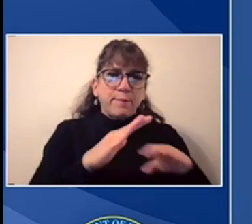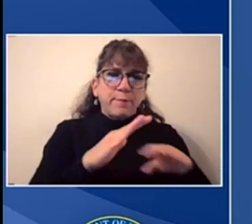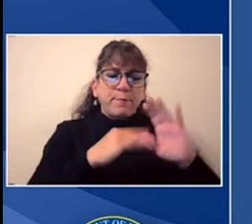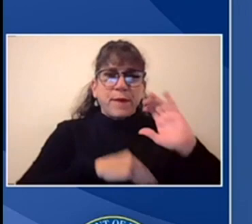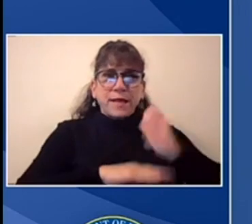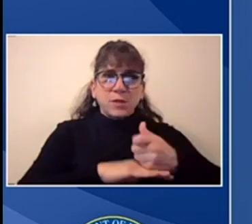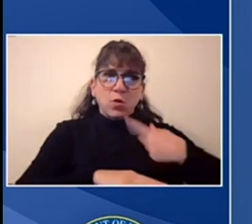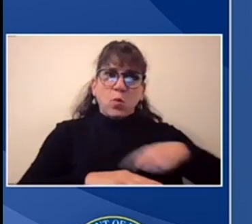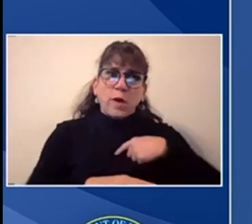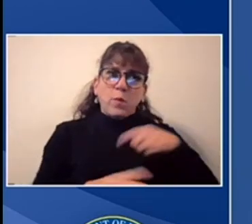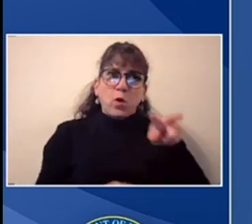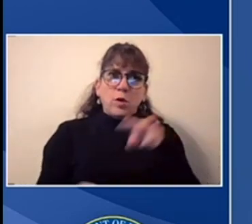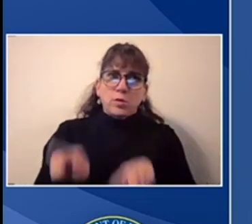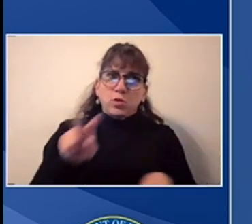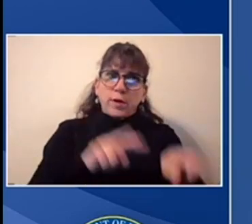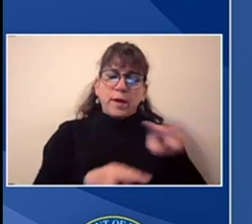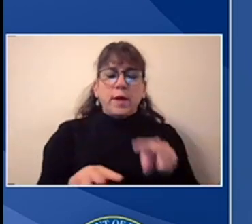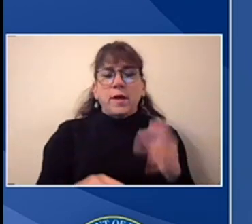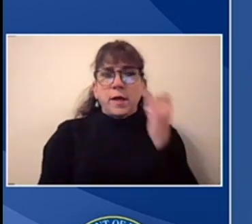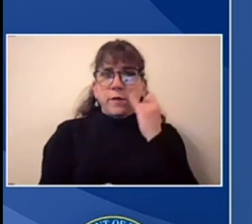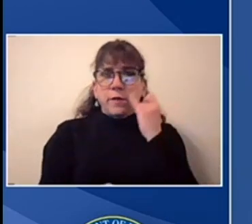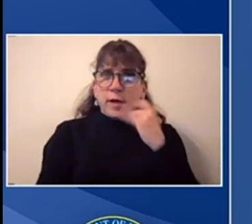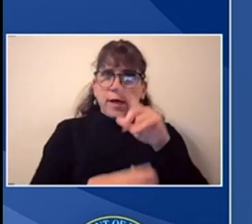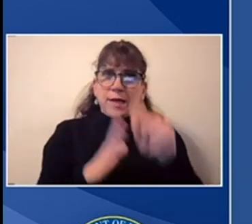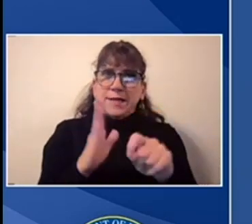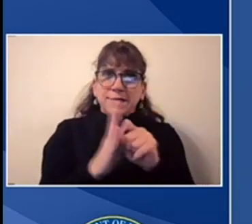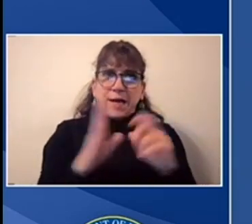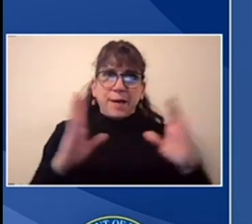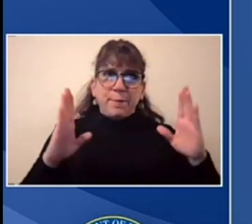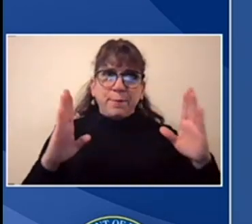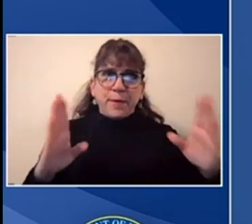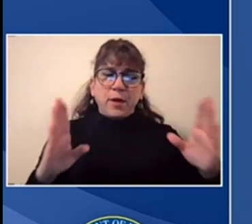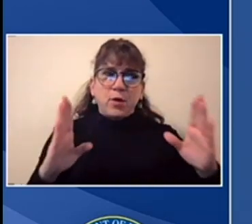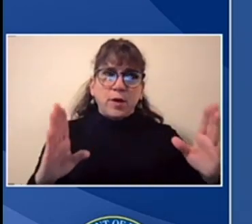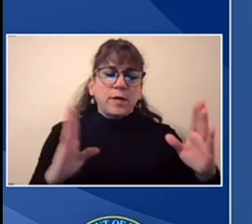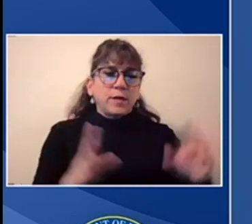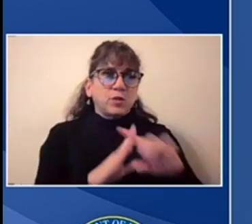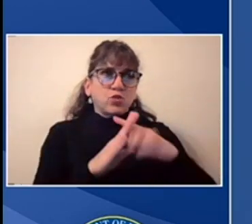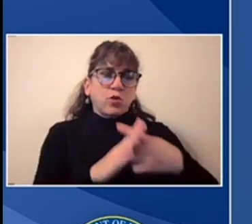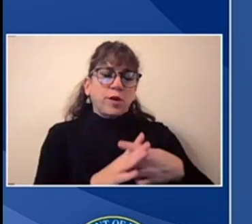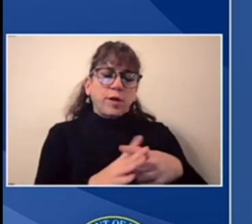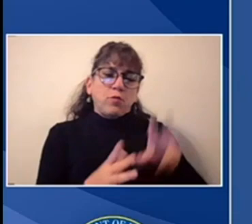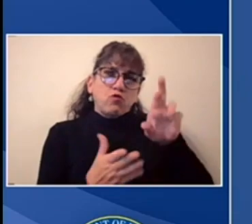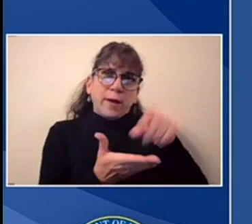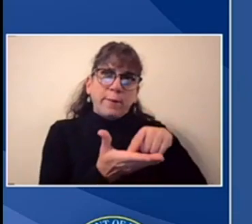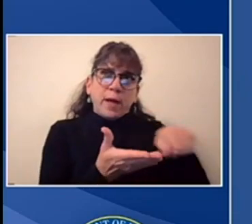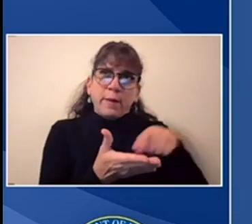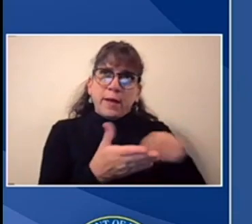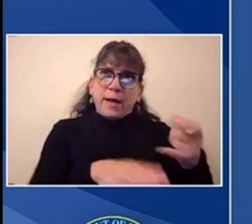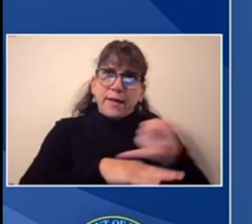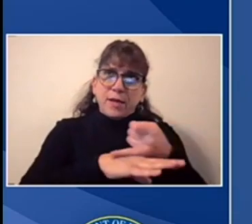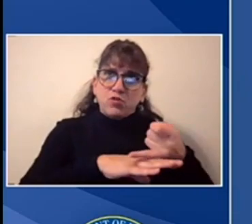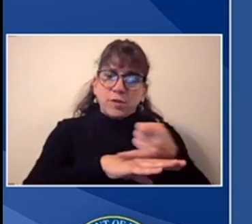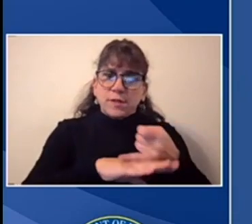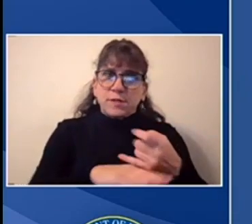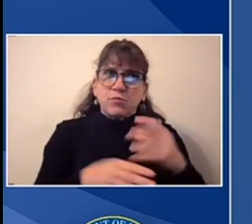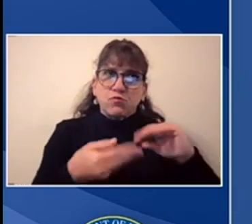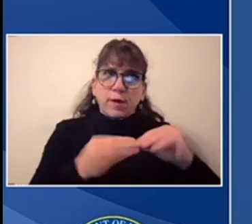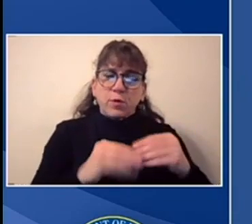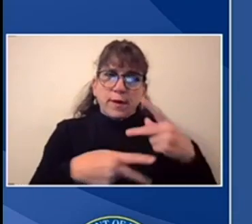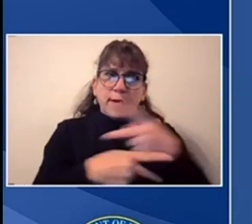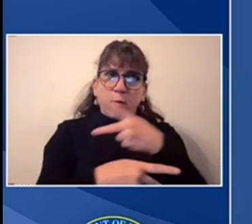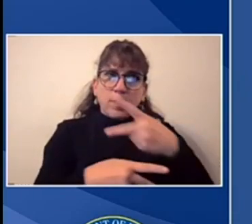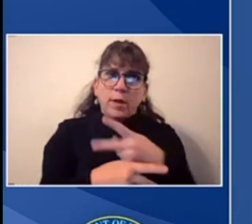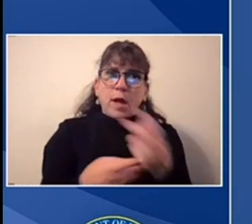saying, if you take a period of time between disbursement and entering repayment and an interest rate, you can calculate essentially how